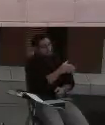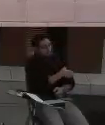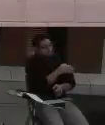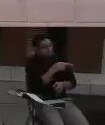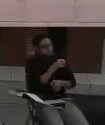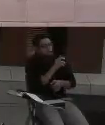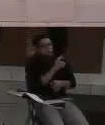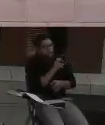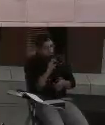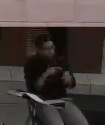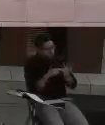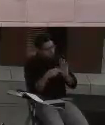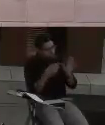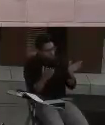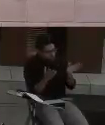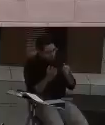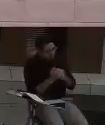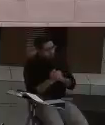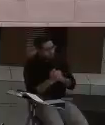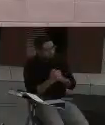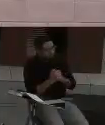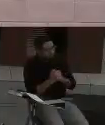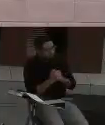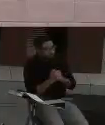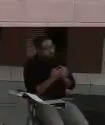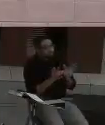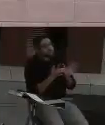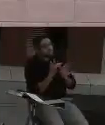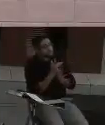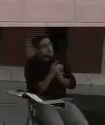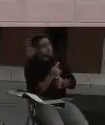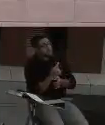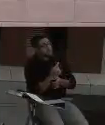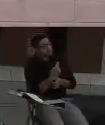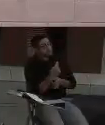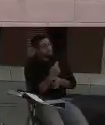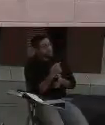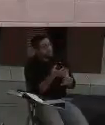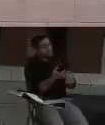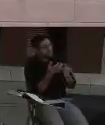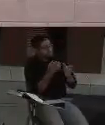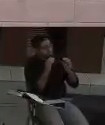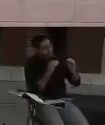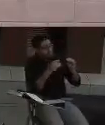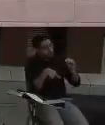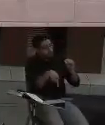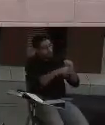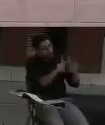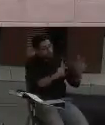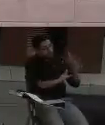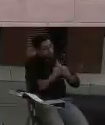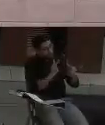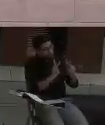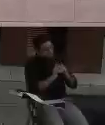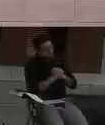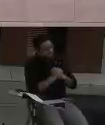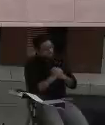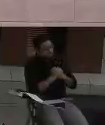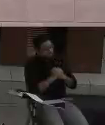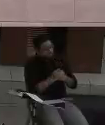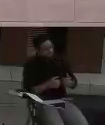live differently. Jesus is saying to rethink power, and in rethinking power to also